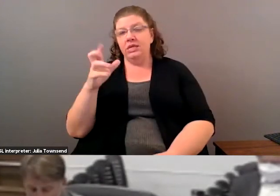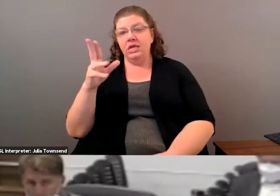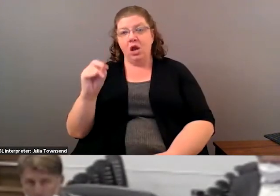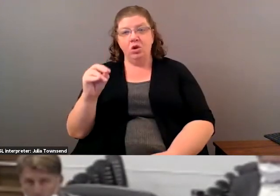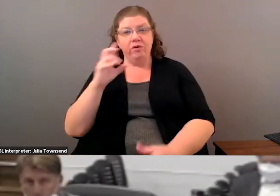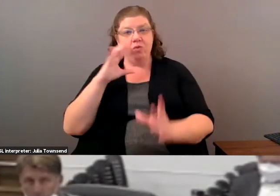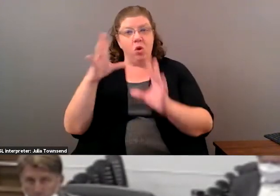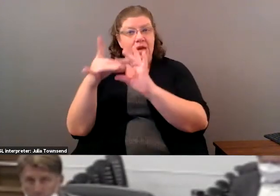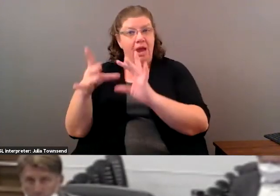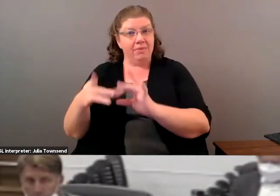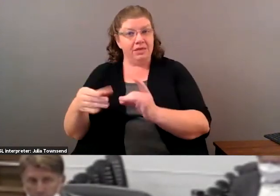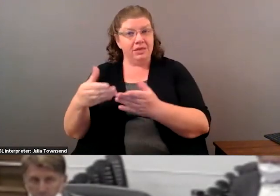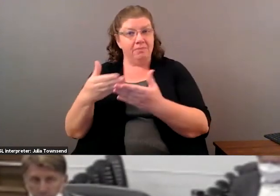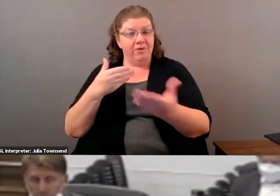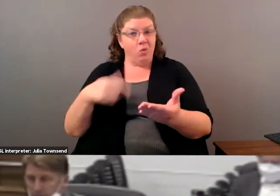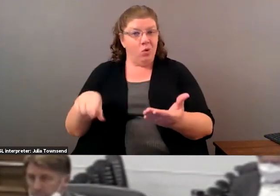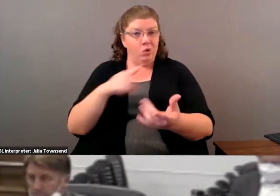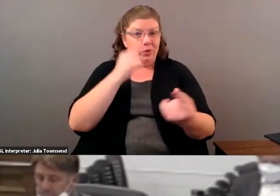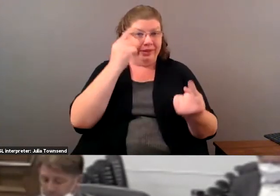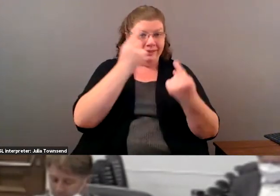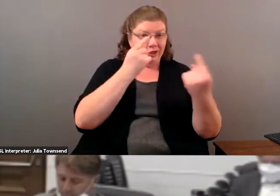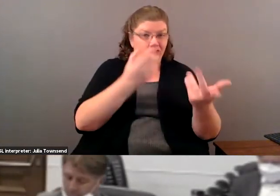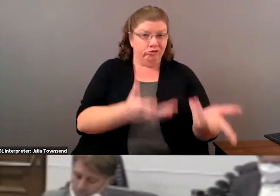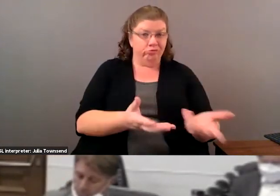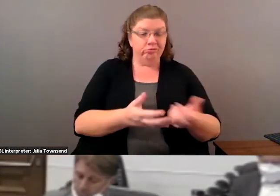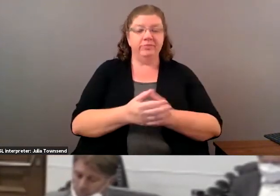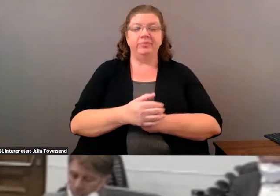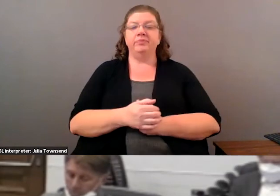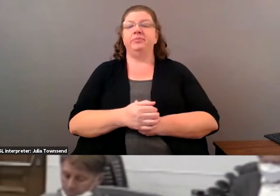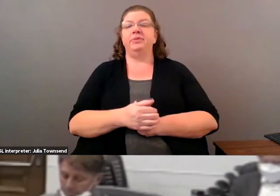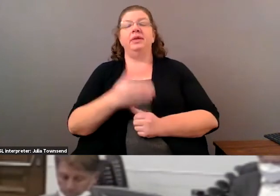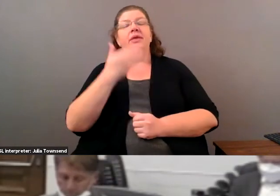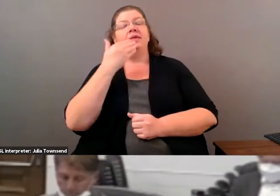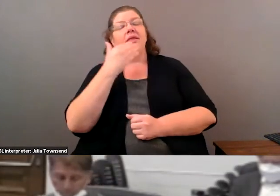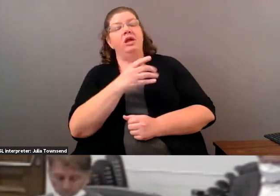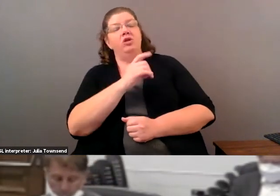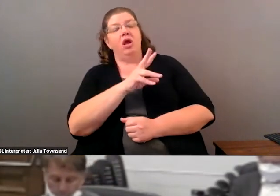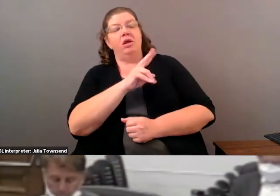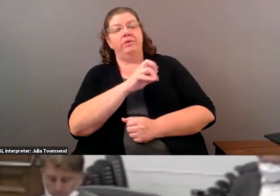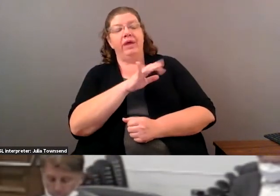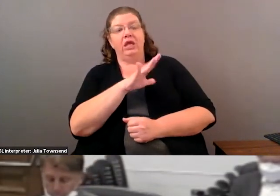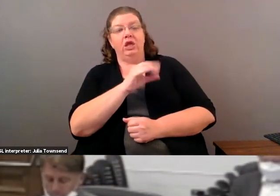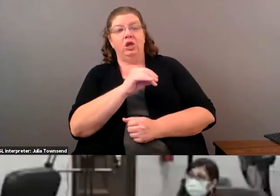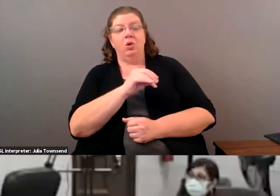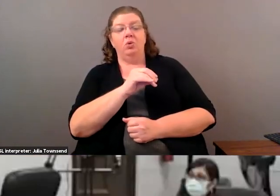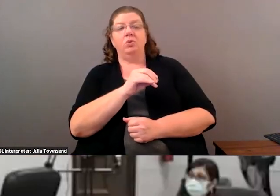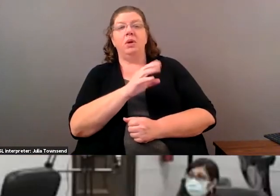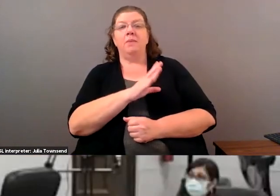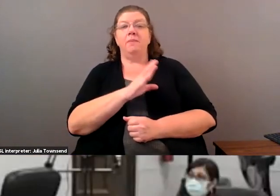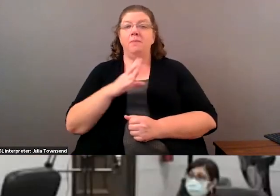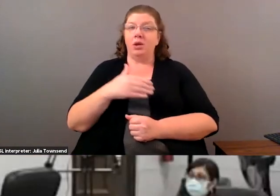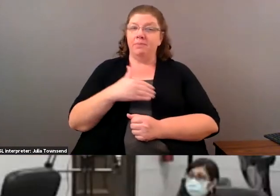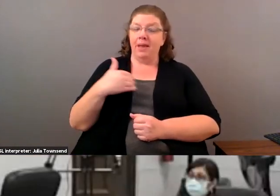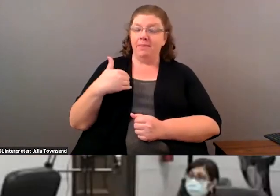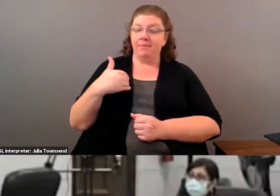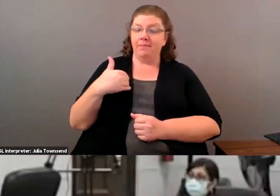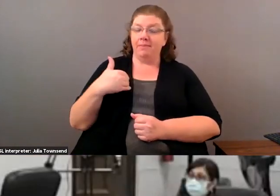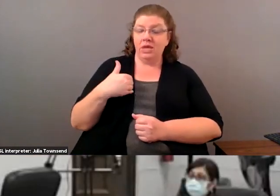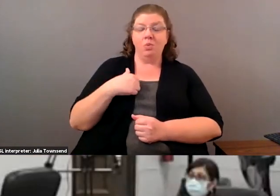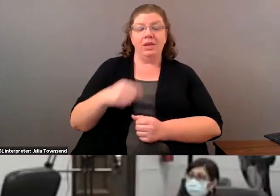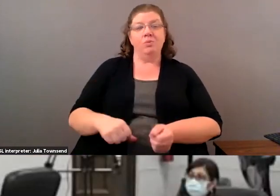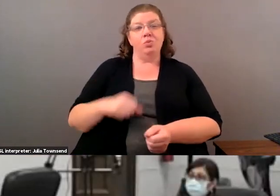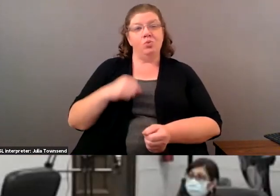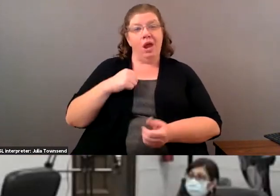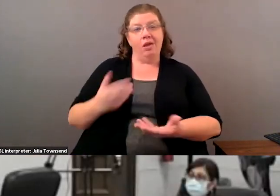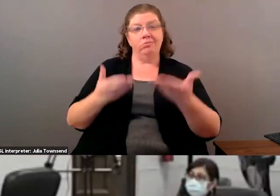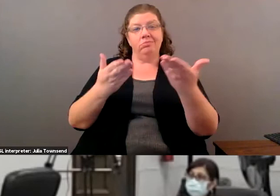comments before your consideration. Thank you. Thank you, Dr. Vecchio. Board members, board president, I just want to say that I'm very proud to bring forward